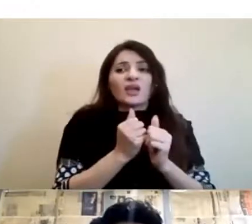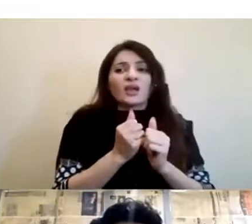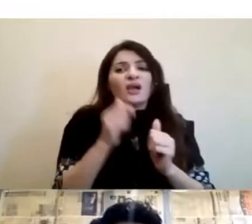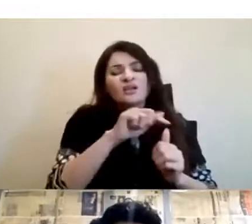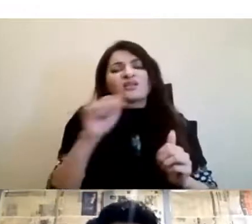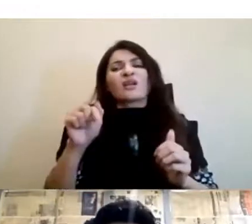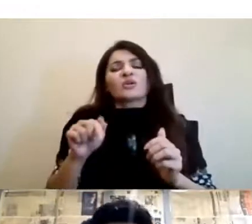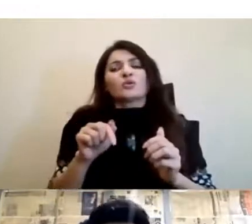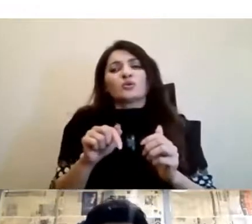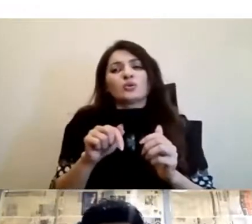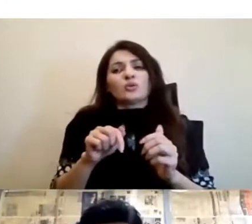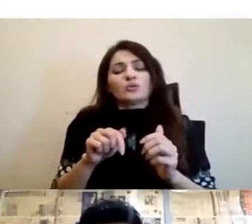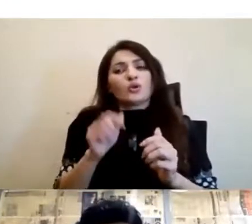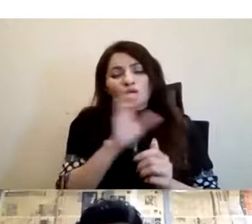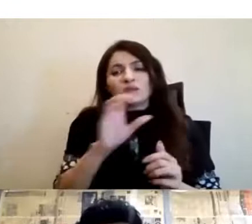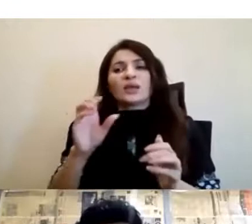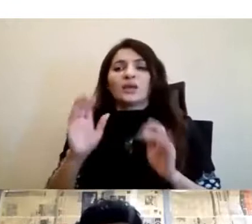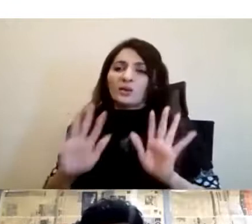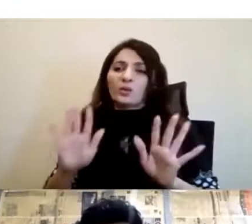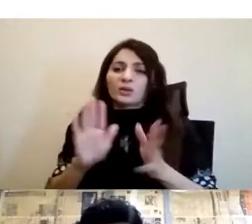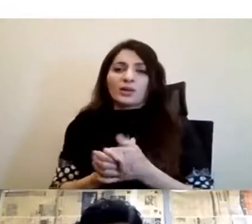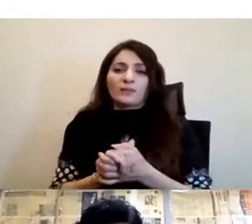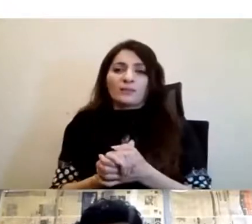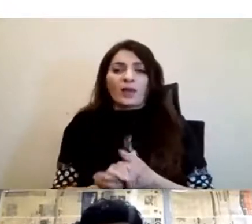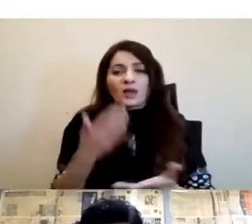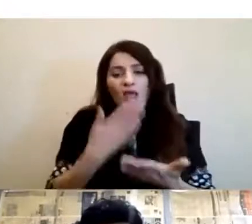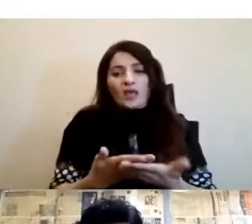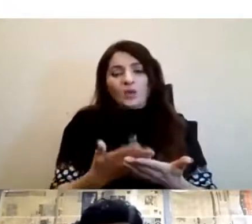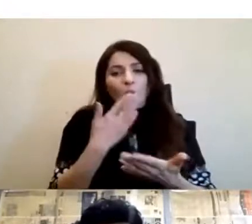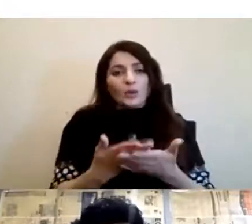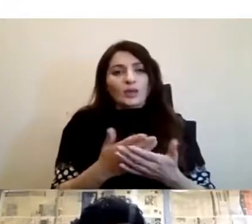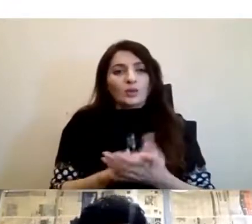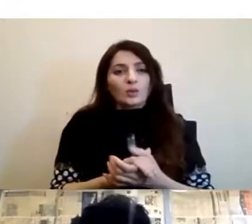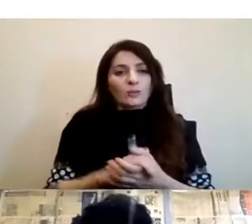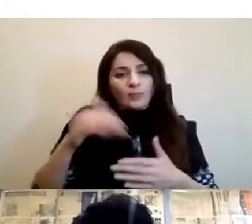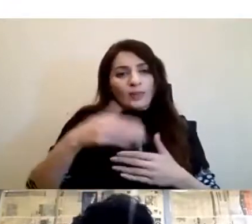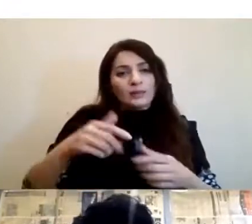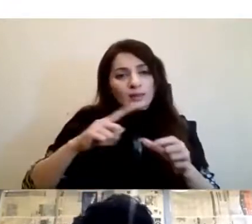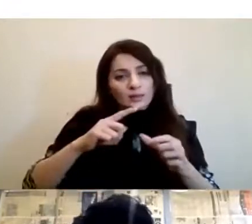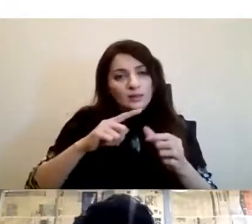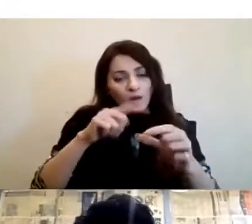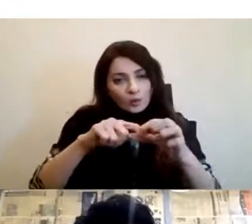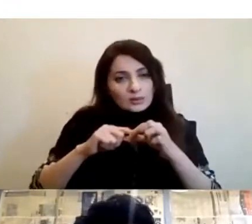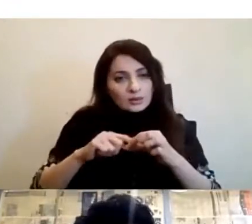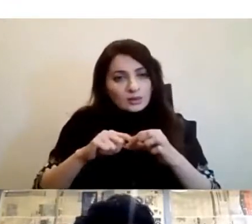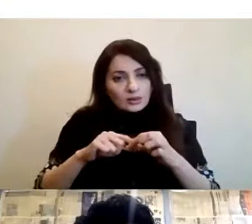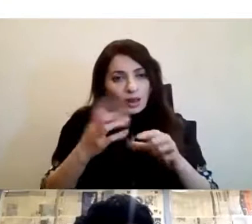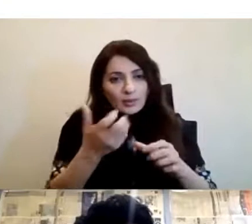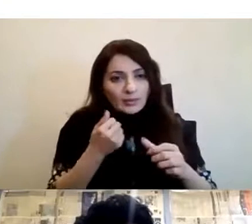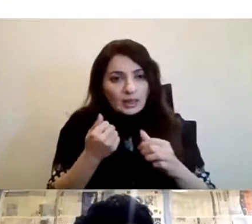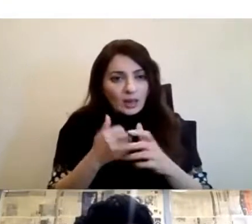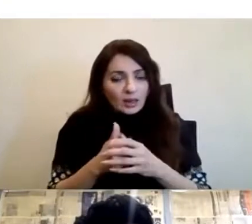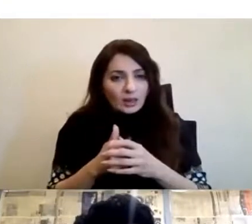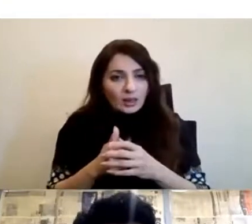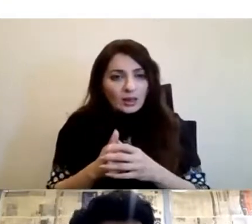part of the country. Thank you, Ashkar. The next question we've received is for